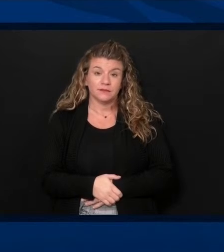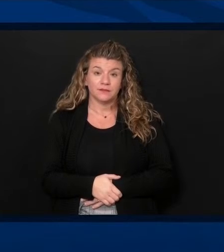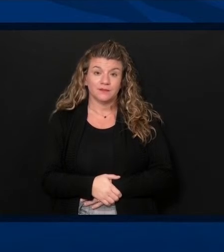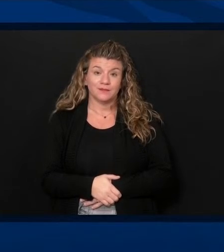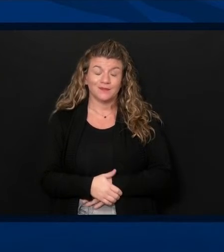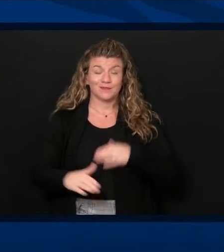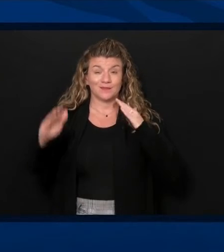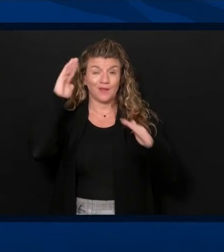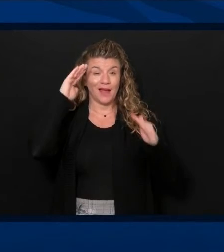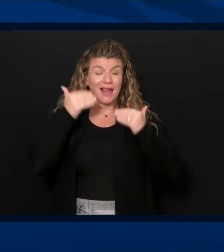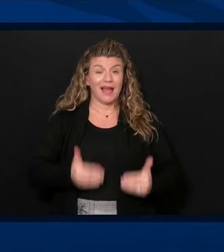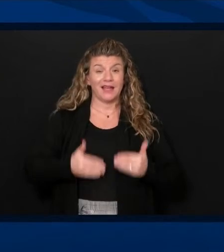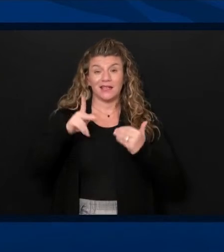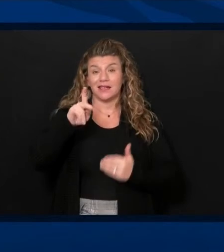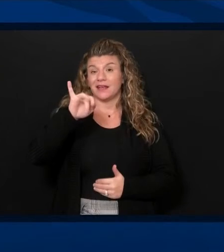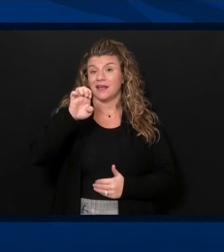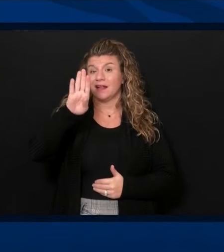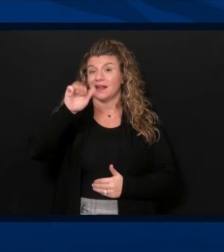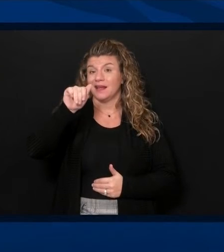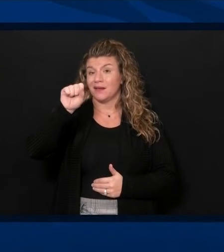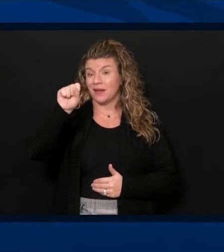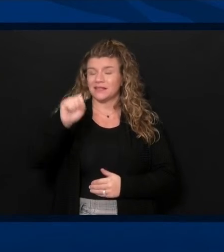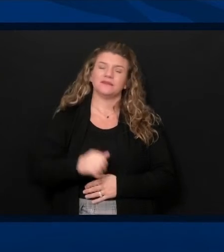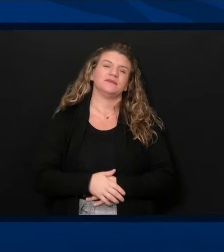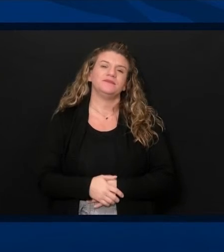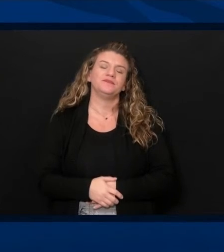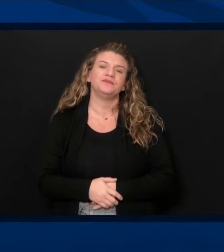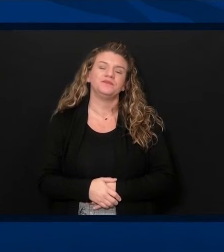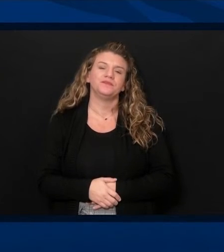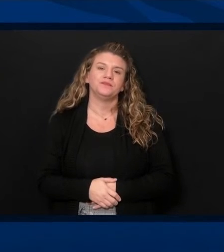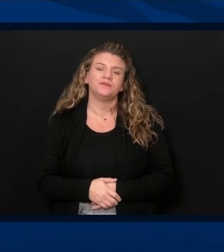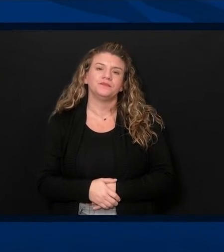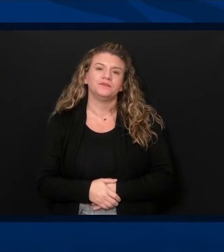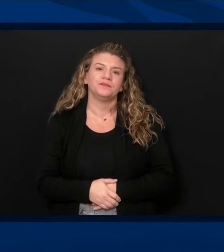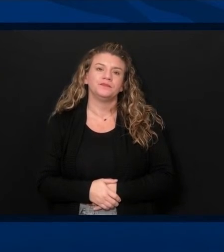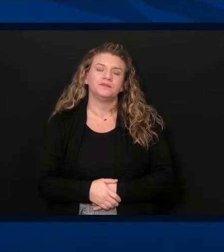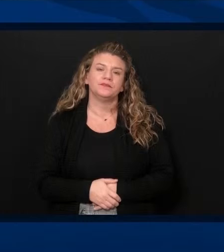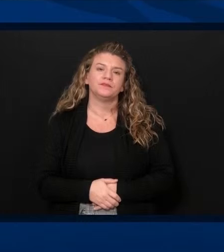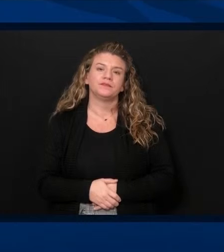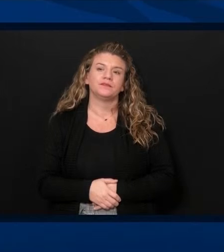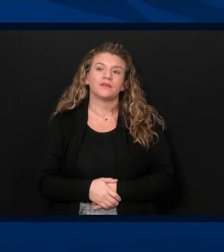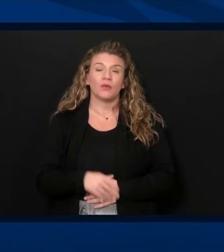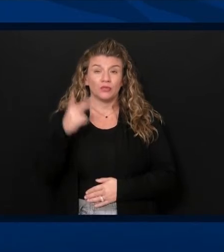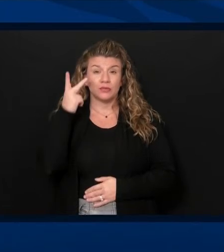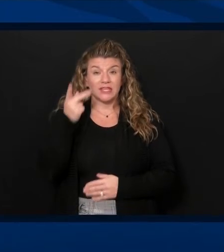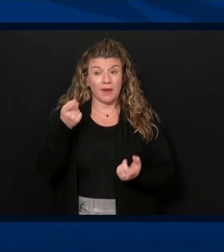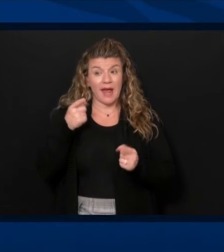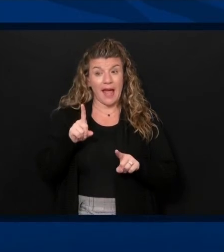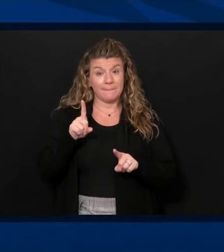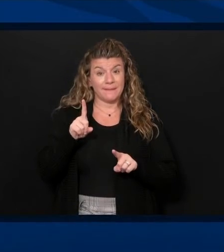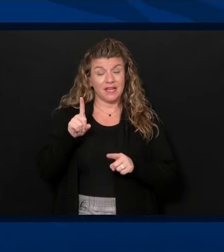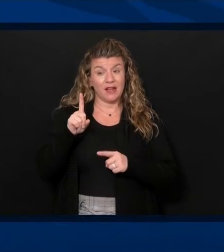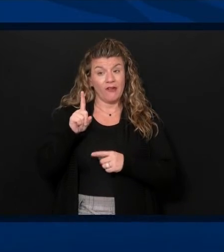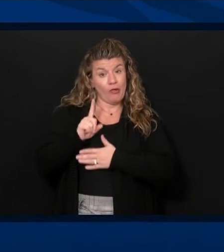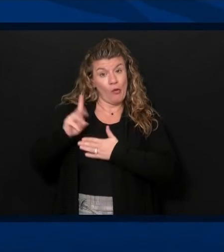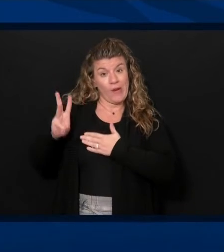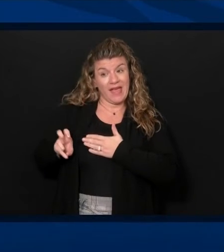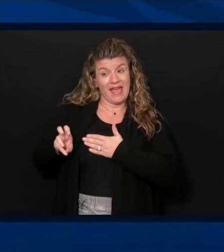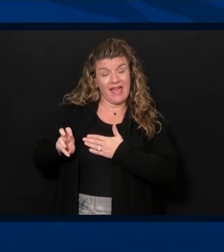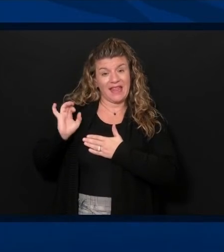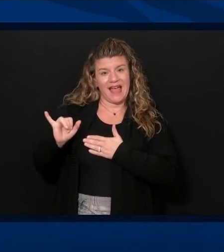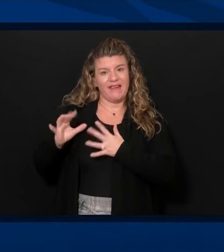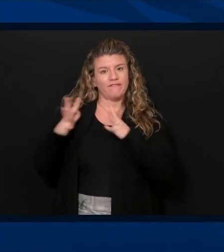Hi, this is Kenny Bass with Channel 8 and Fox 11. Governor, in light of what happened over the weekend with the Western High School football